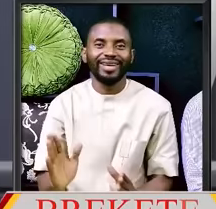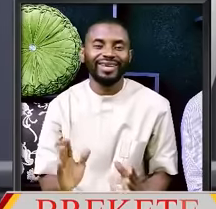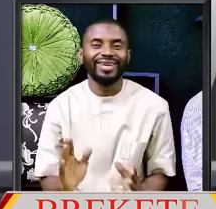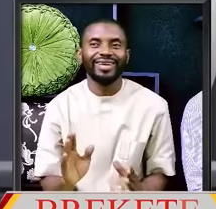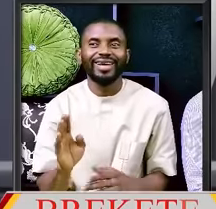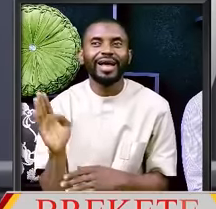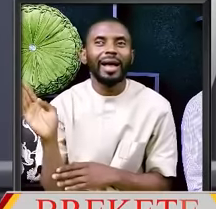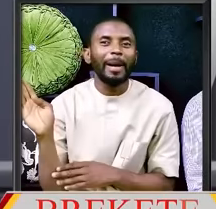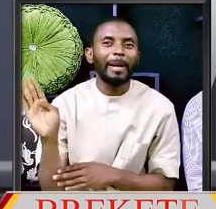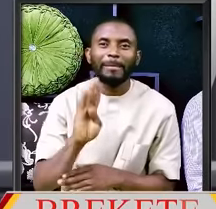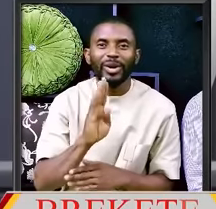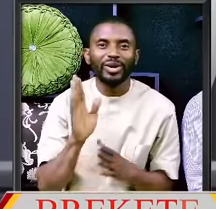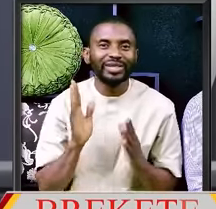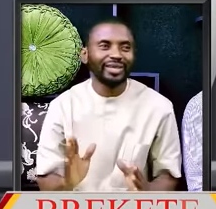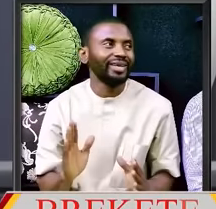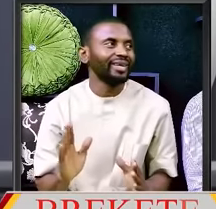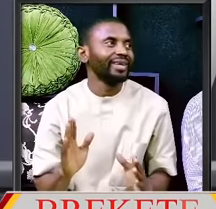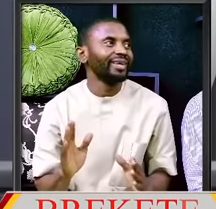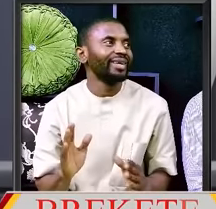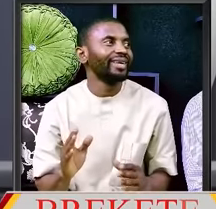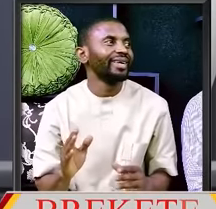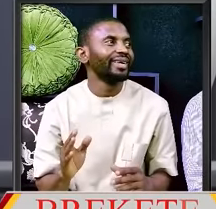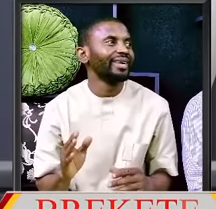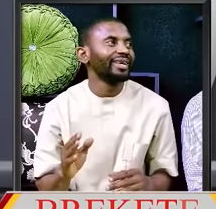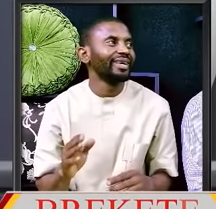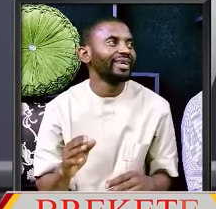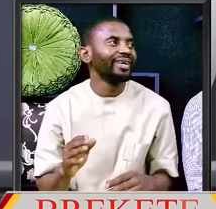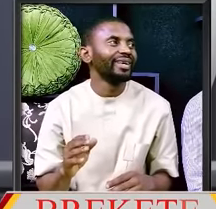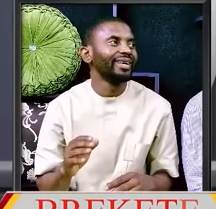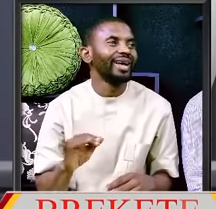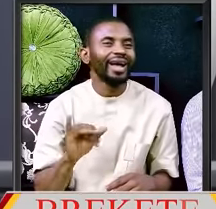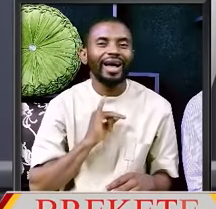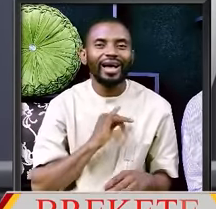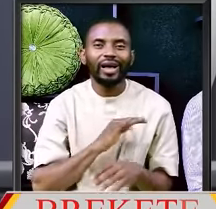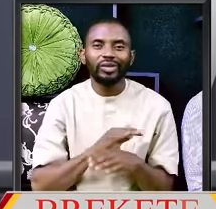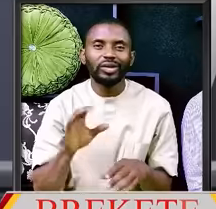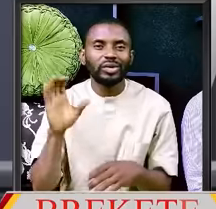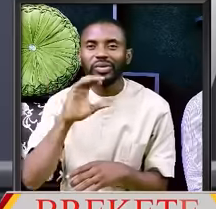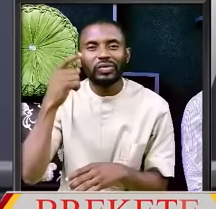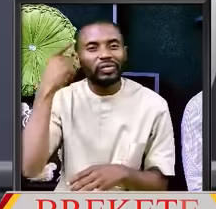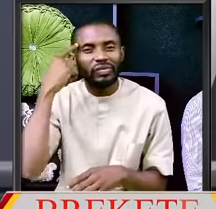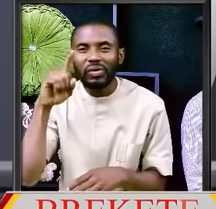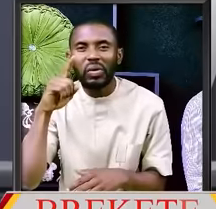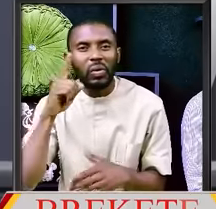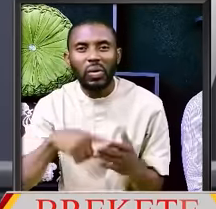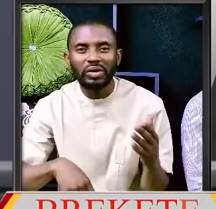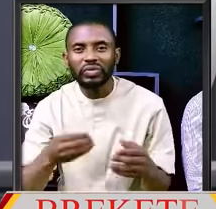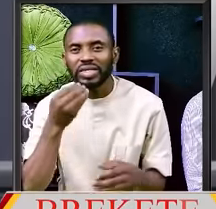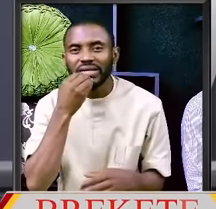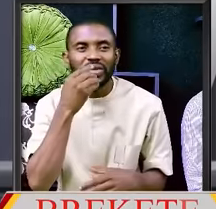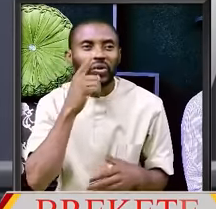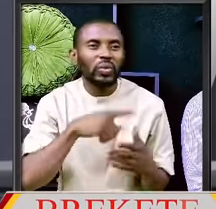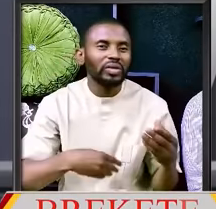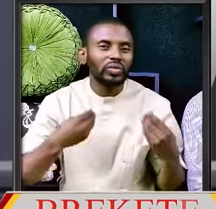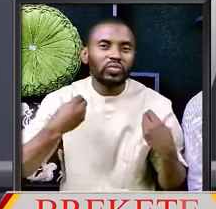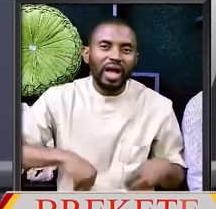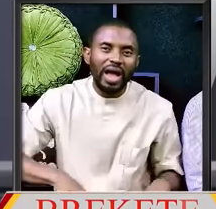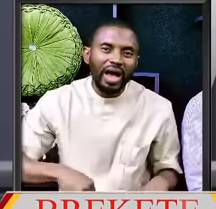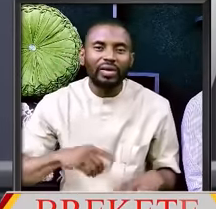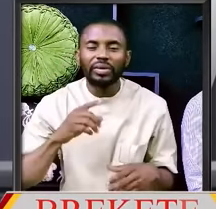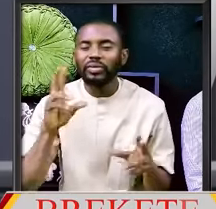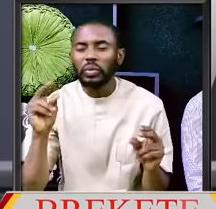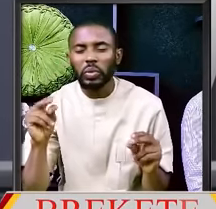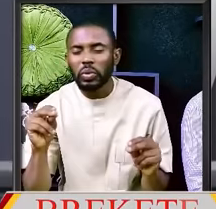And I have produced billionaires. I know they look for waiting to eat, waiting to wear